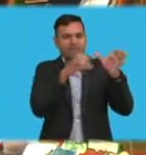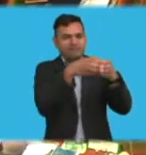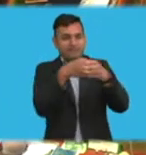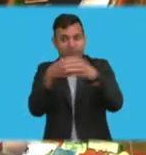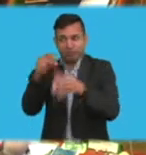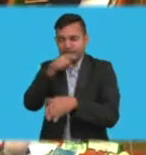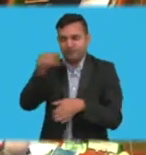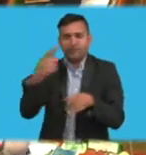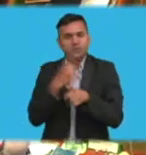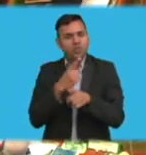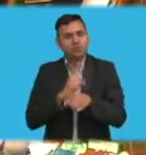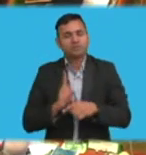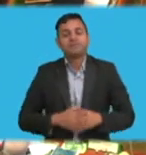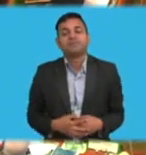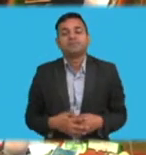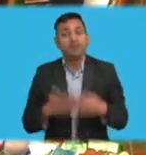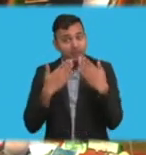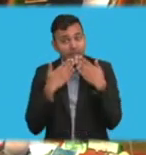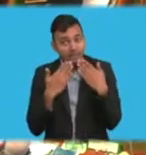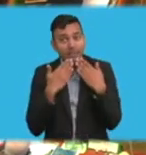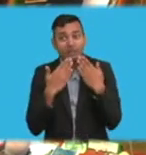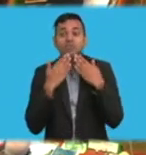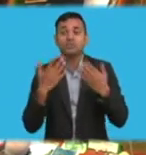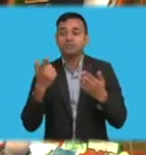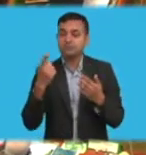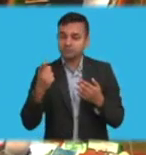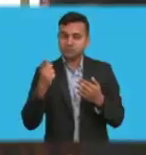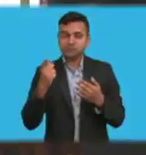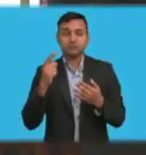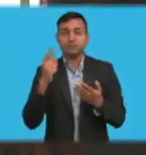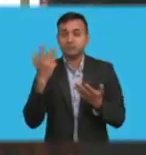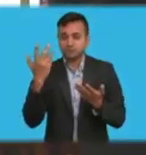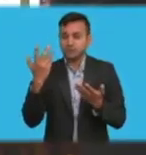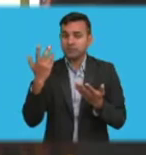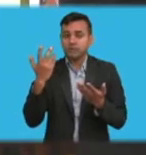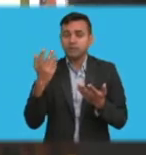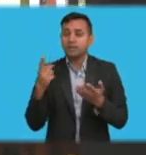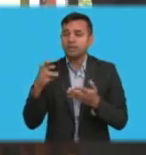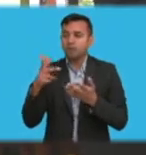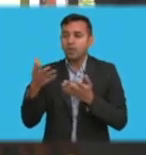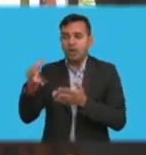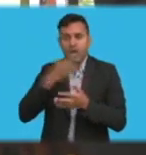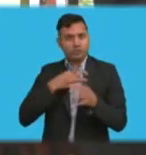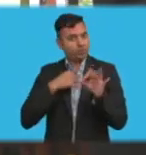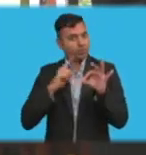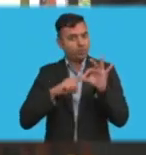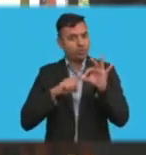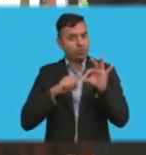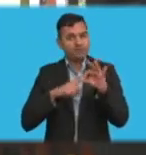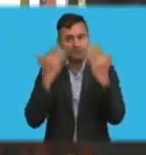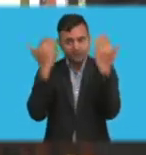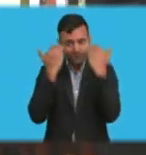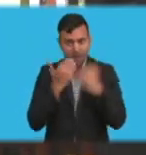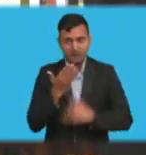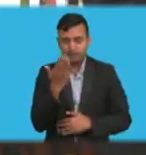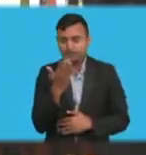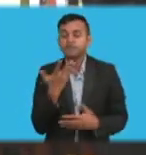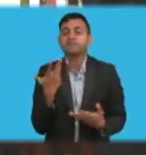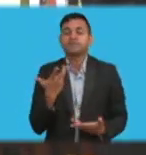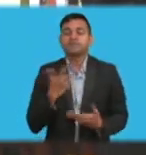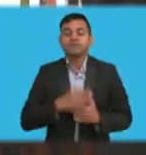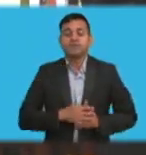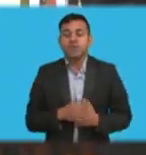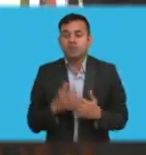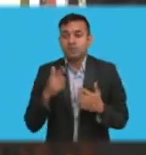Thank you, Madam Speaker. I want to thank Honorable Kumar for asking this question. Madam Speaker, we have got